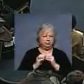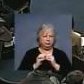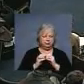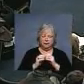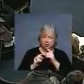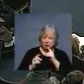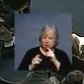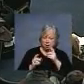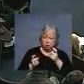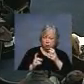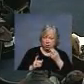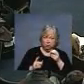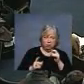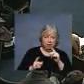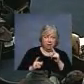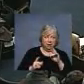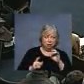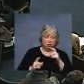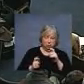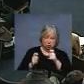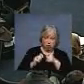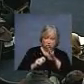are you changing your vote, Director Hendricks?